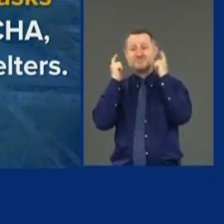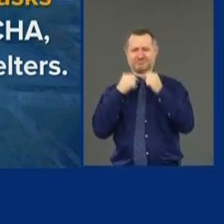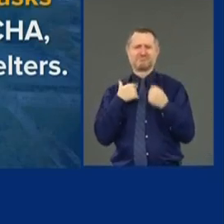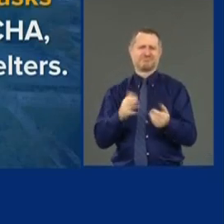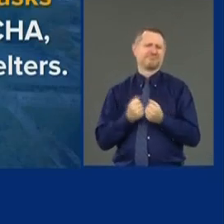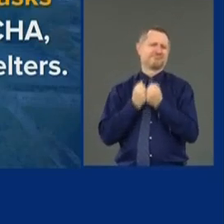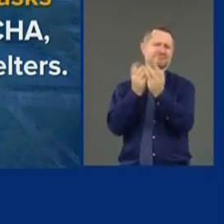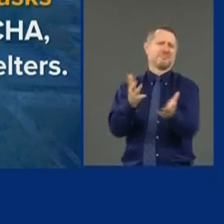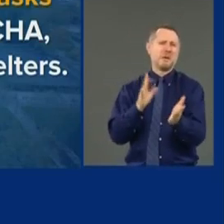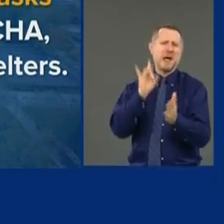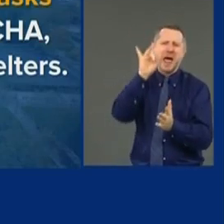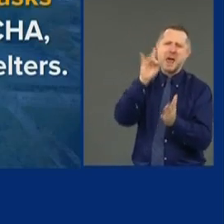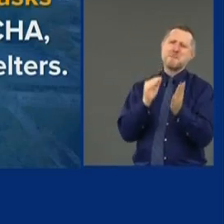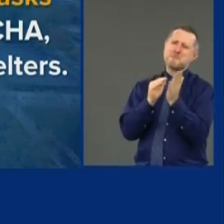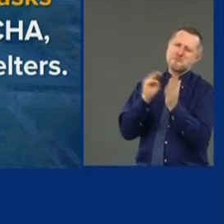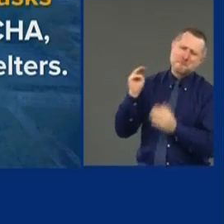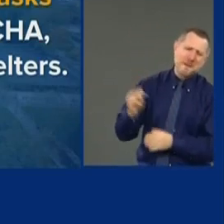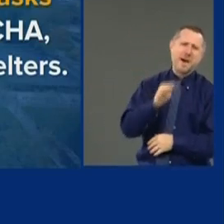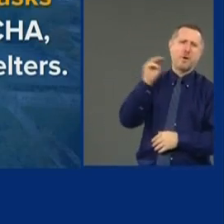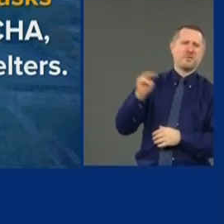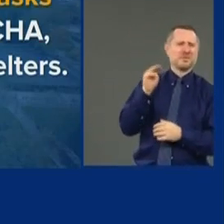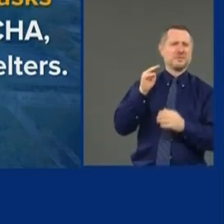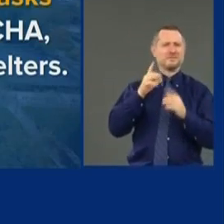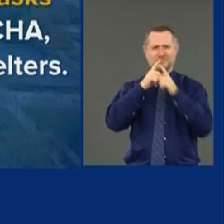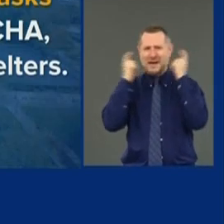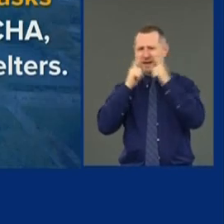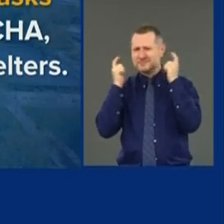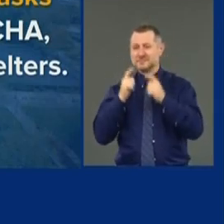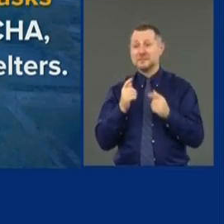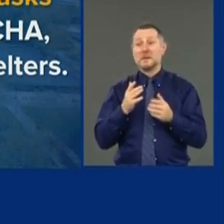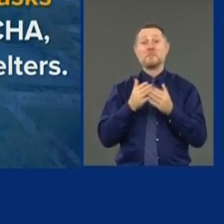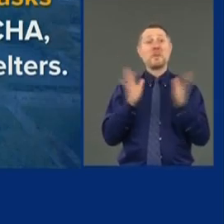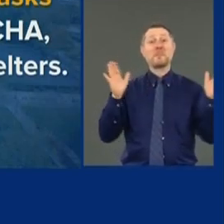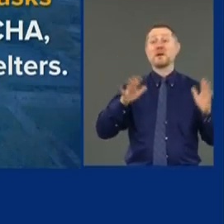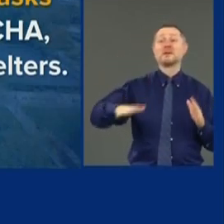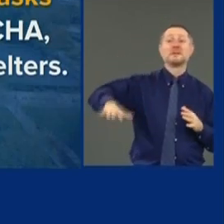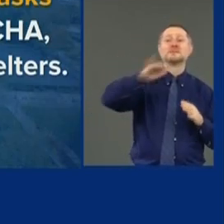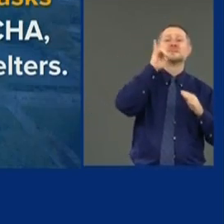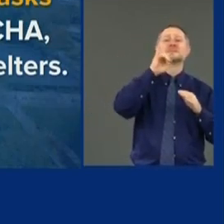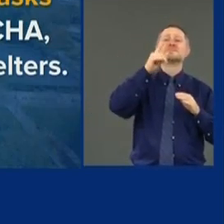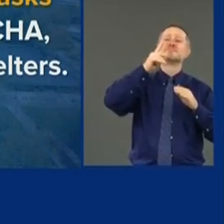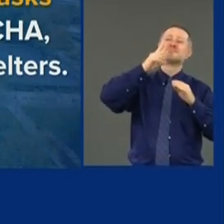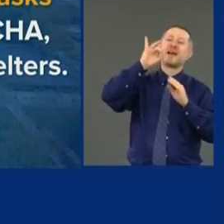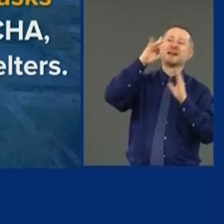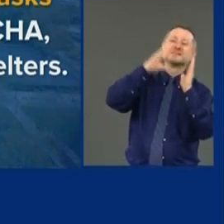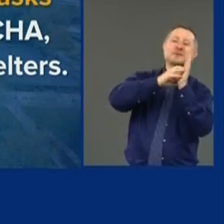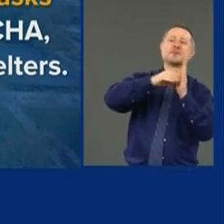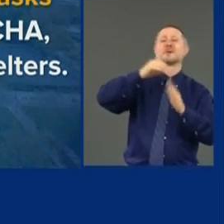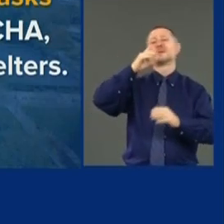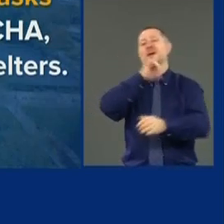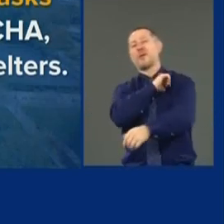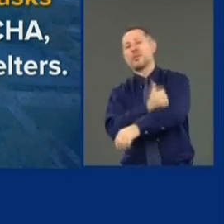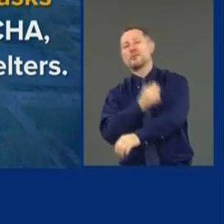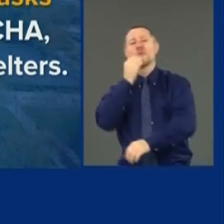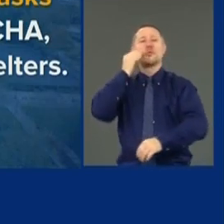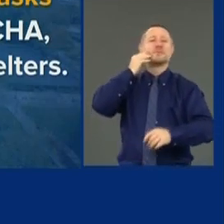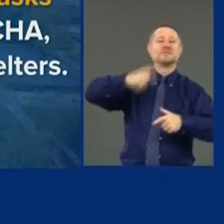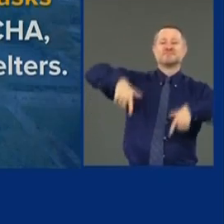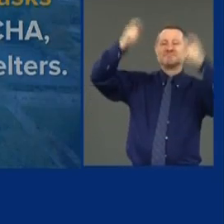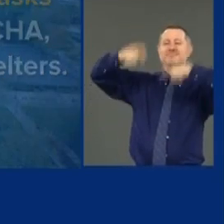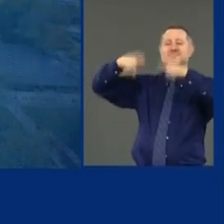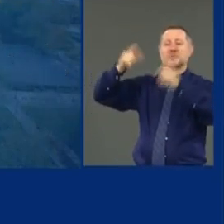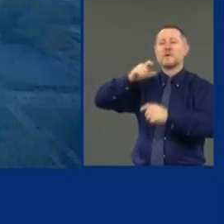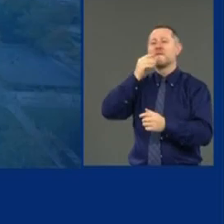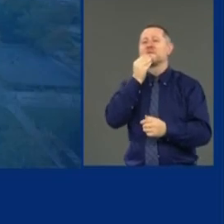York City to public housing, food banks, churches, and homeless shelters. The masks work. They